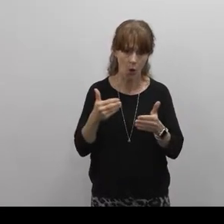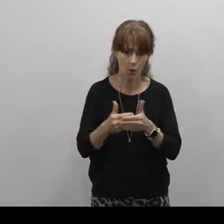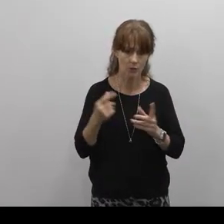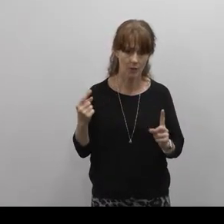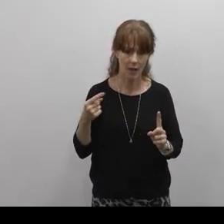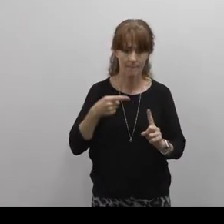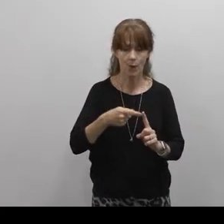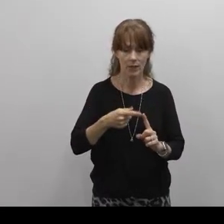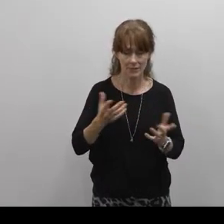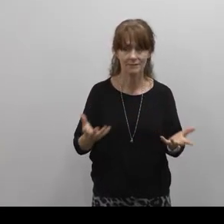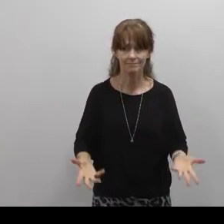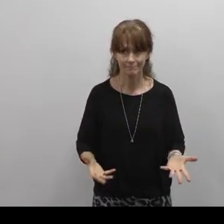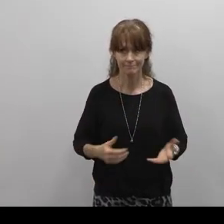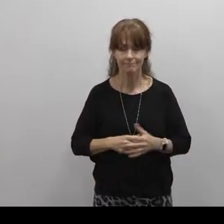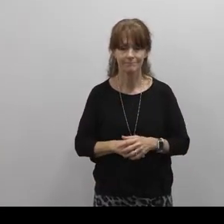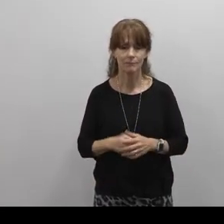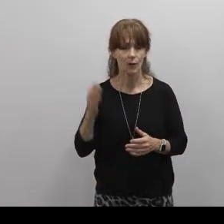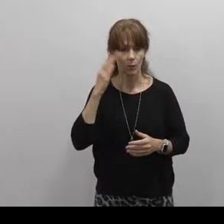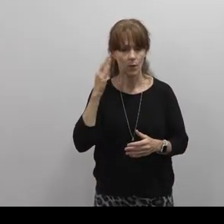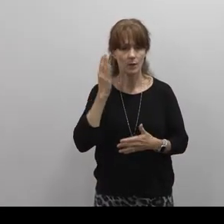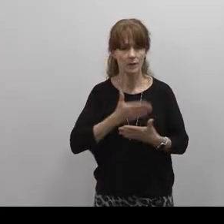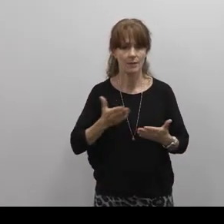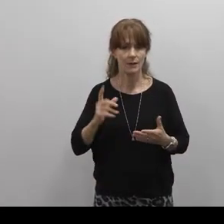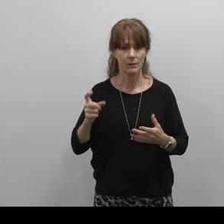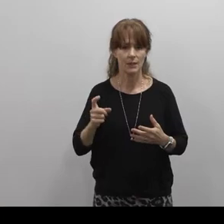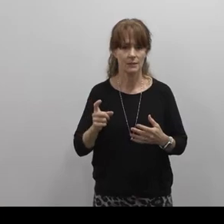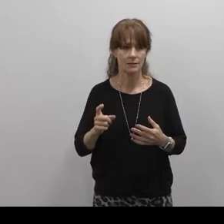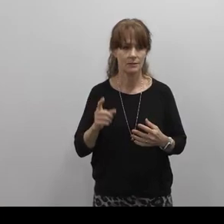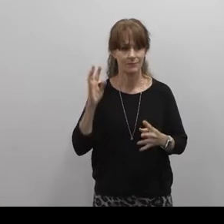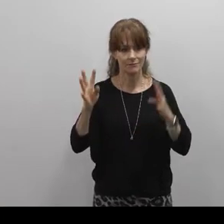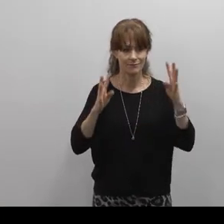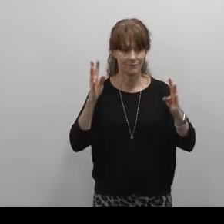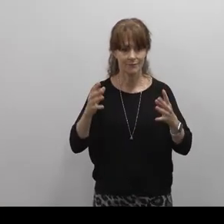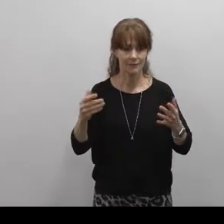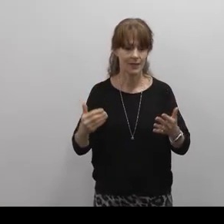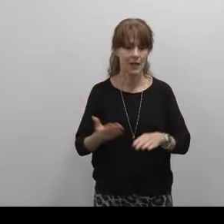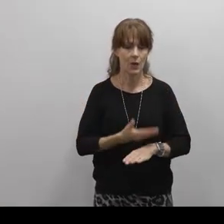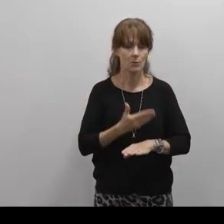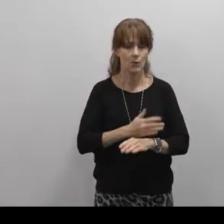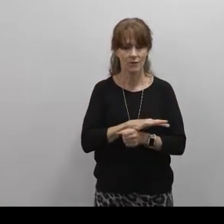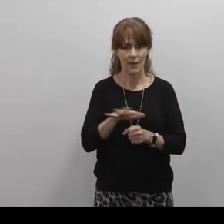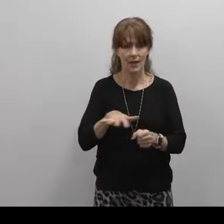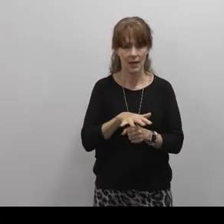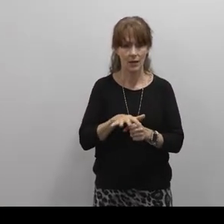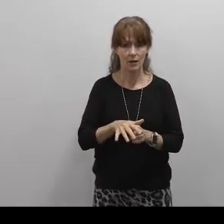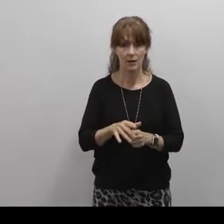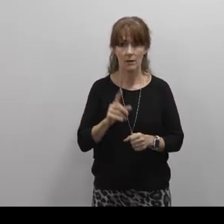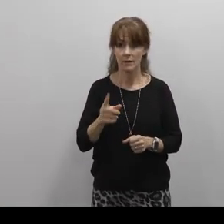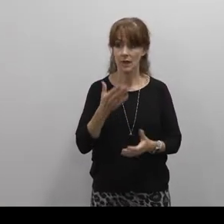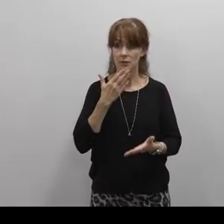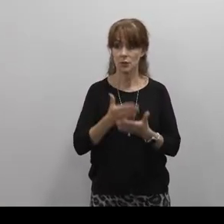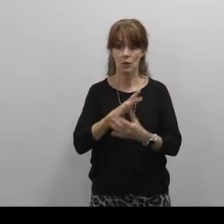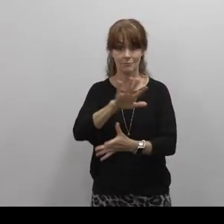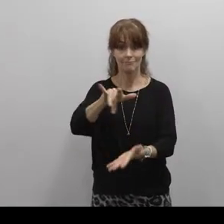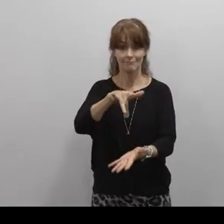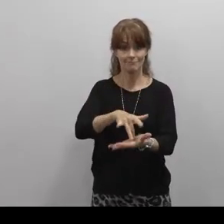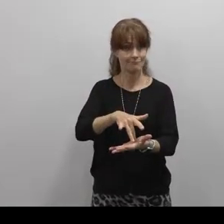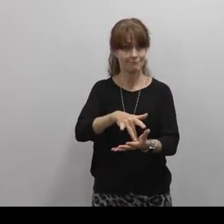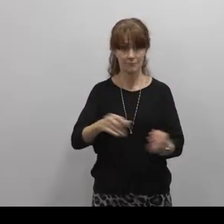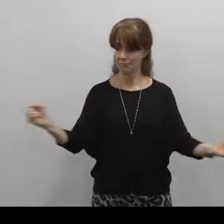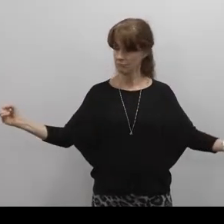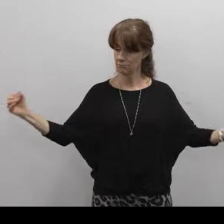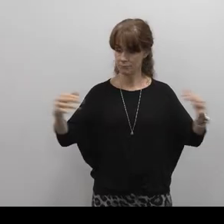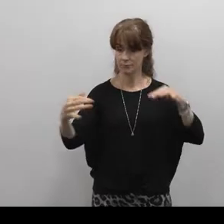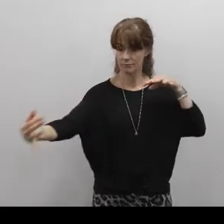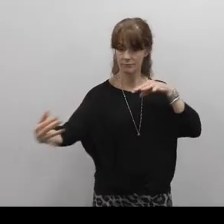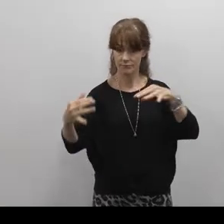point. And we know there's something we need to embark on just to improve that particular facility. That one's very well situated, right? So in terms of